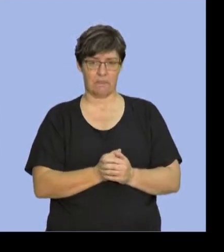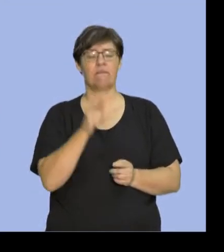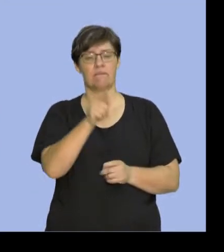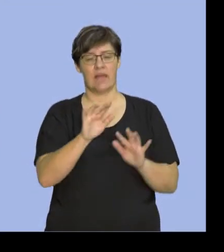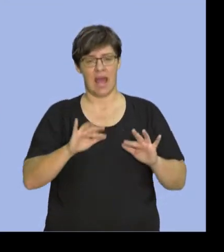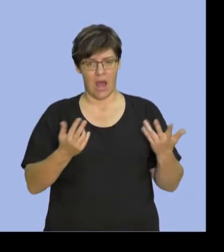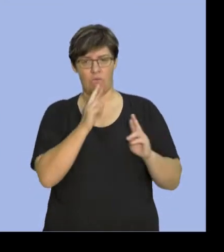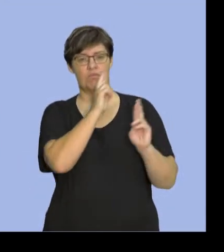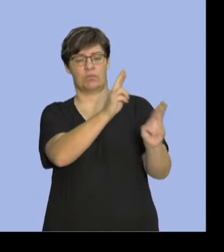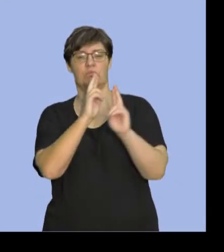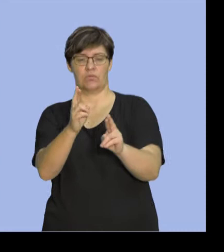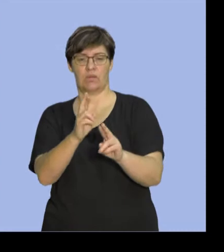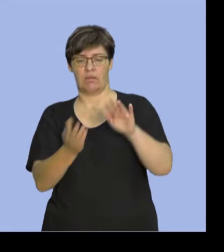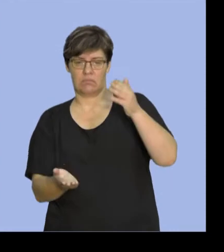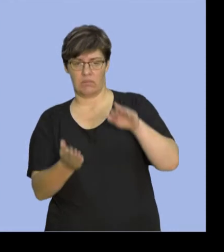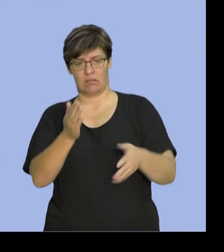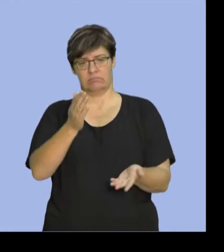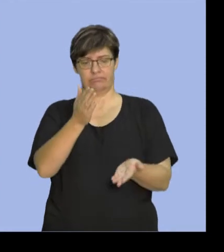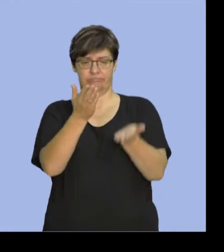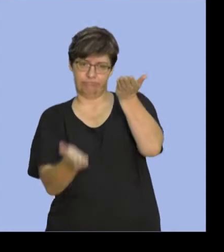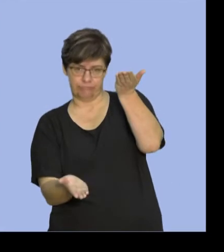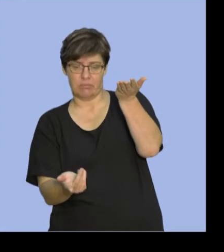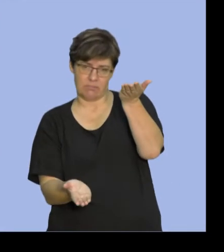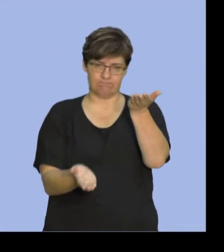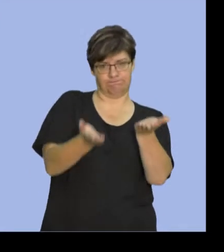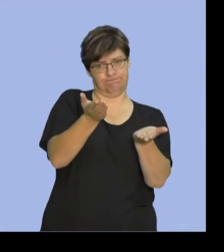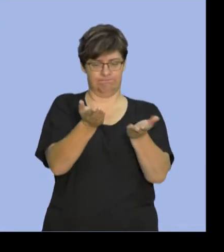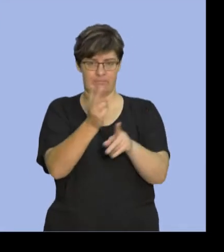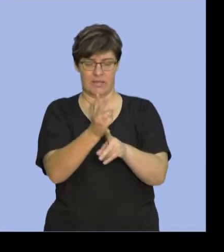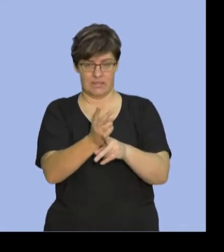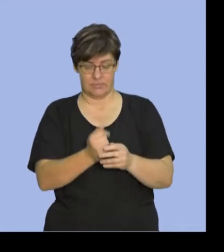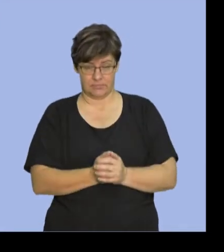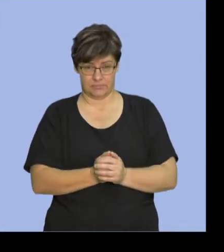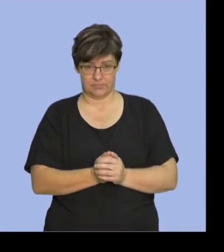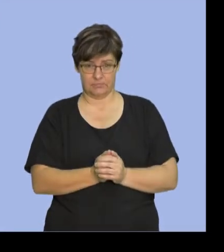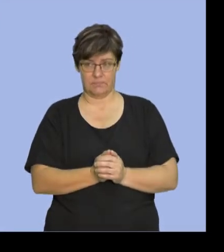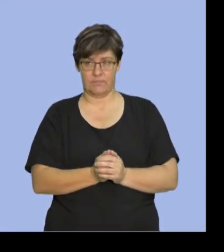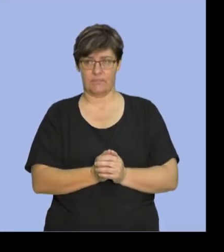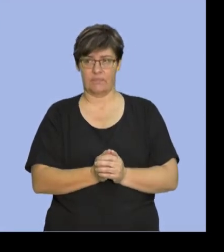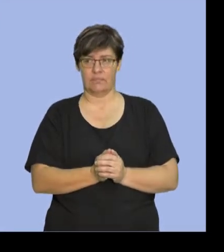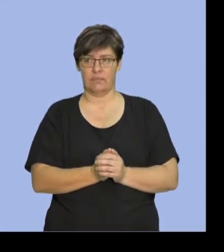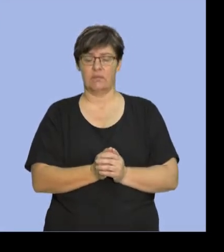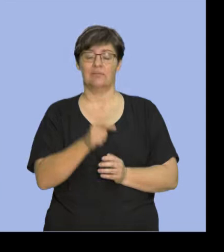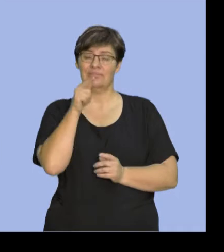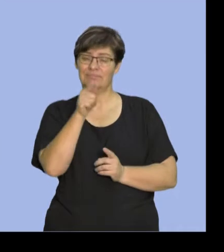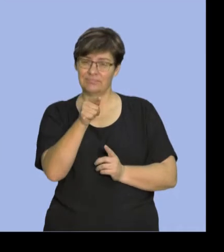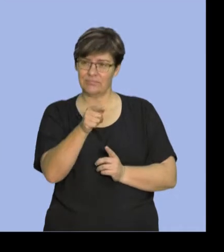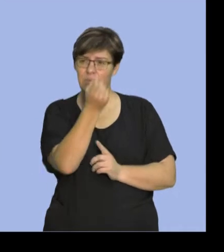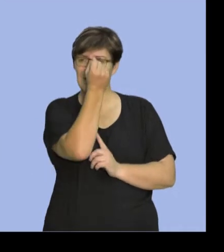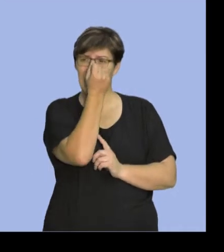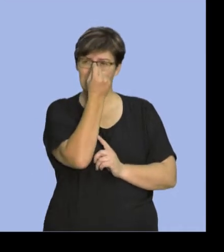responses are brought back to normal using this mechanism. Cool. So it is important that we unpack